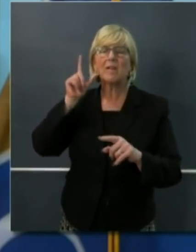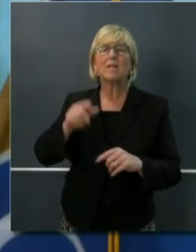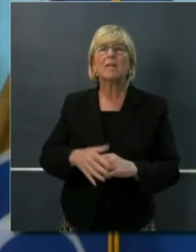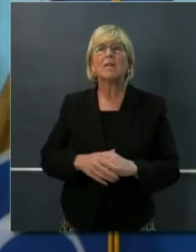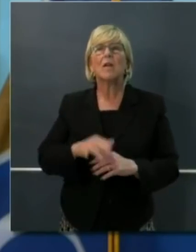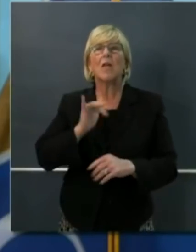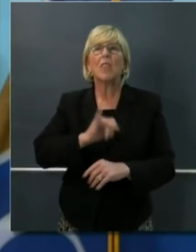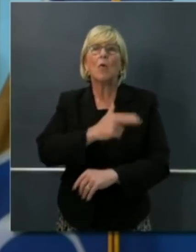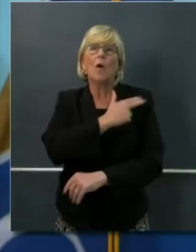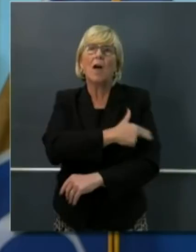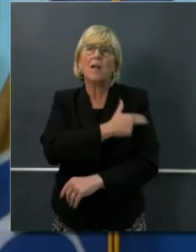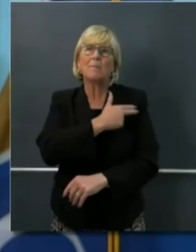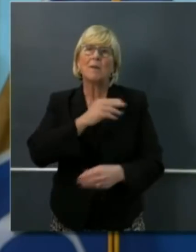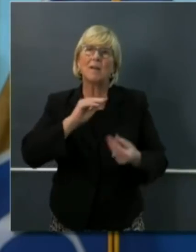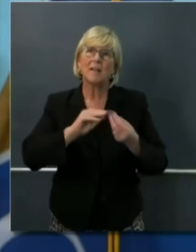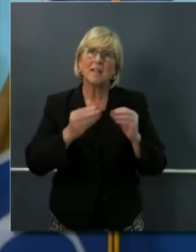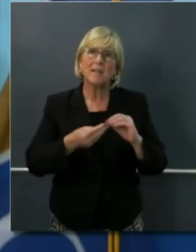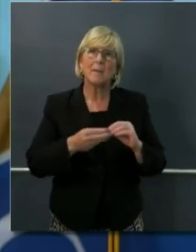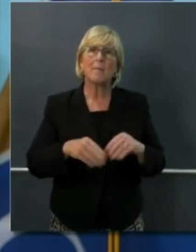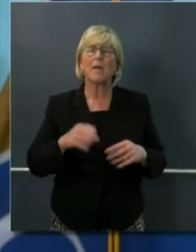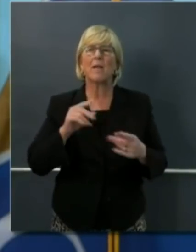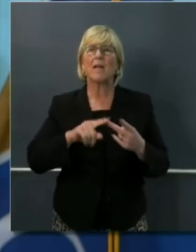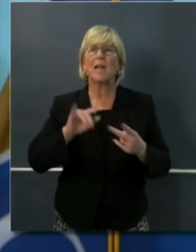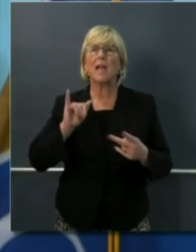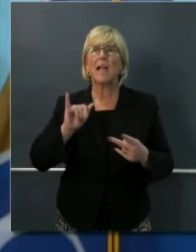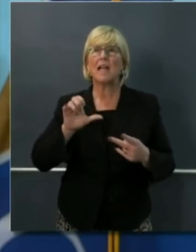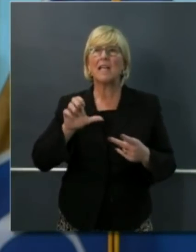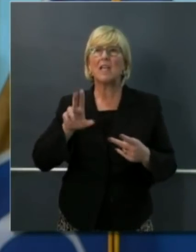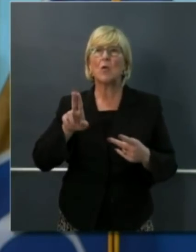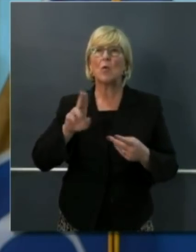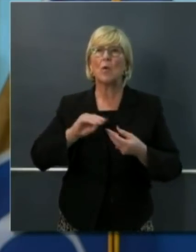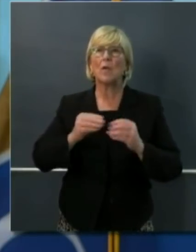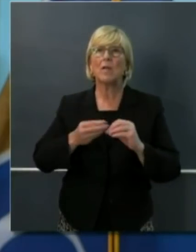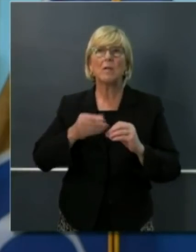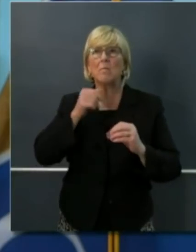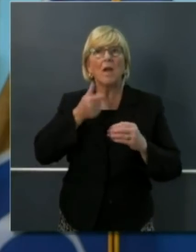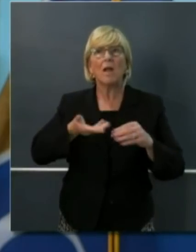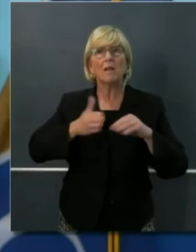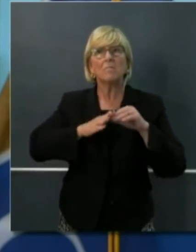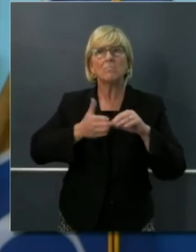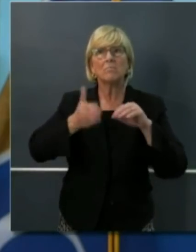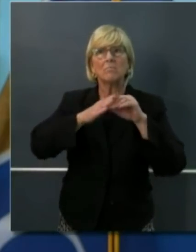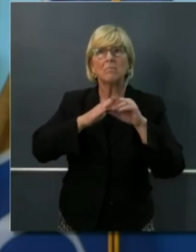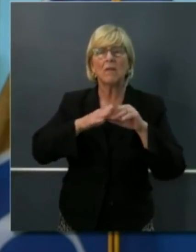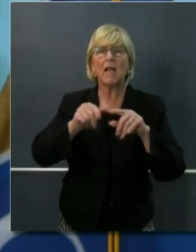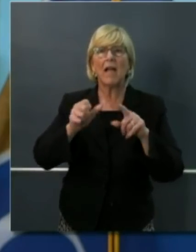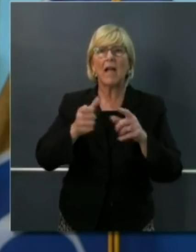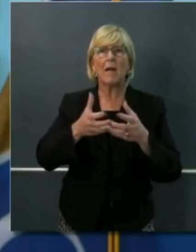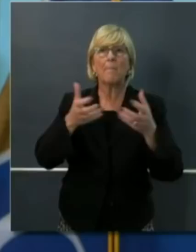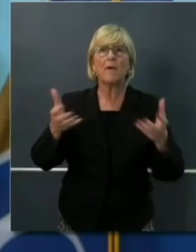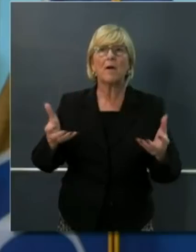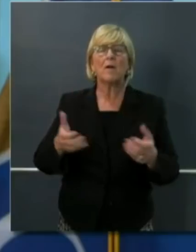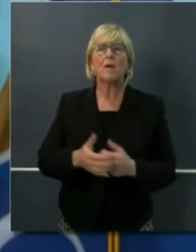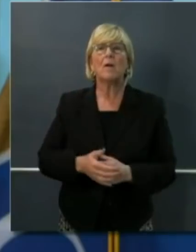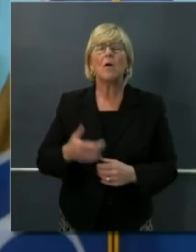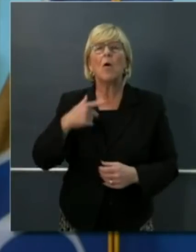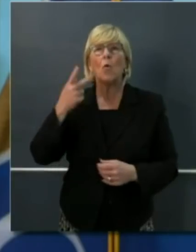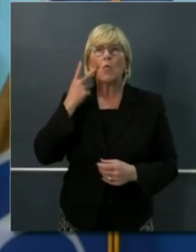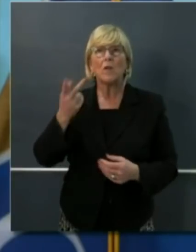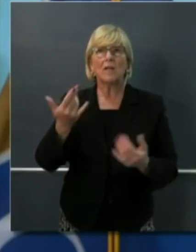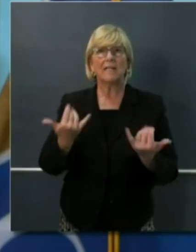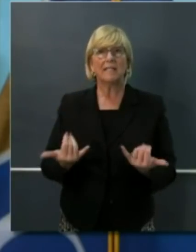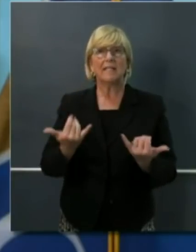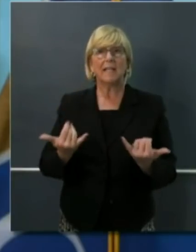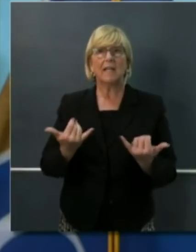hospitalization numbers, however, and the ICU numbers haven't been increasing as much. In fact, we saw